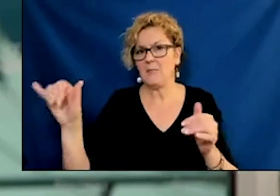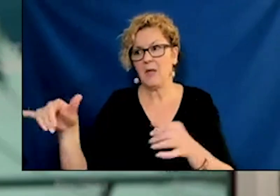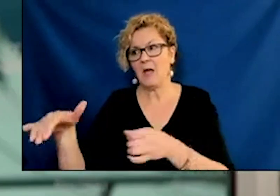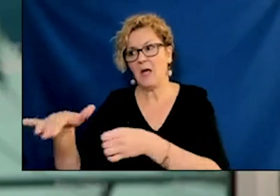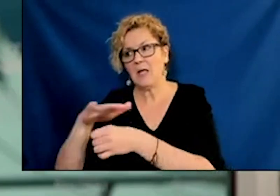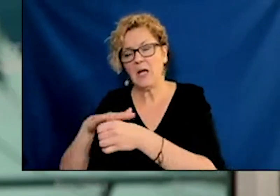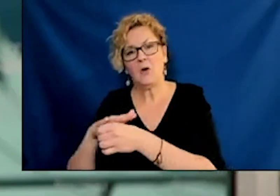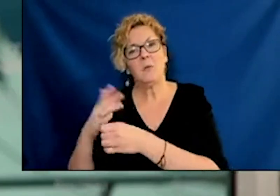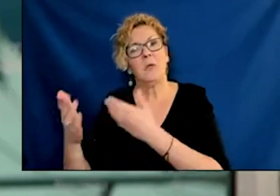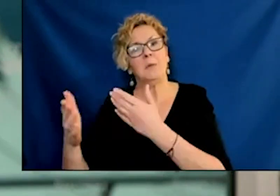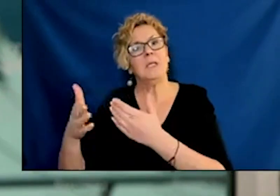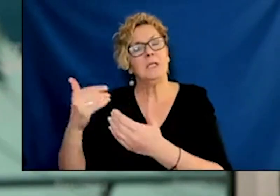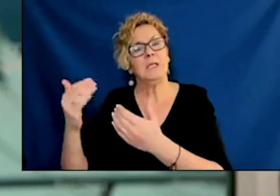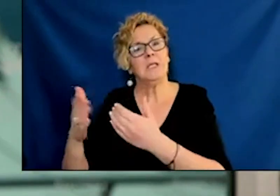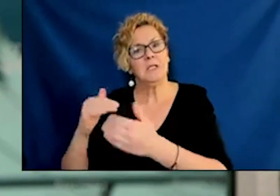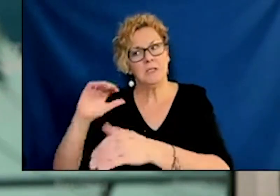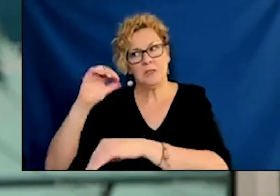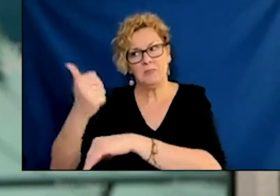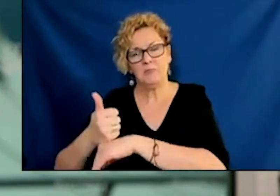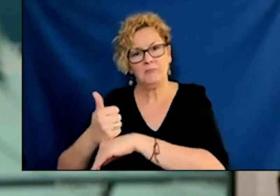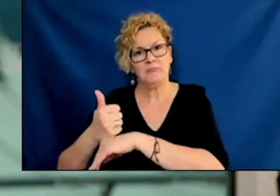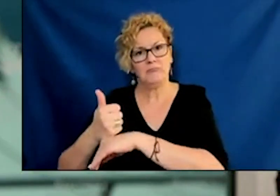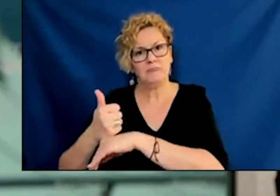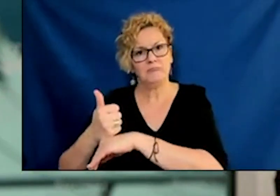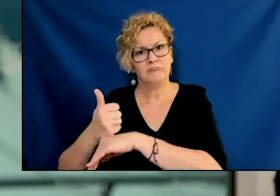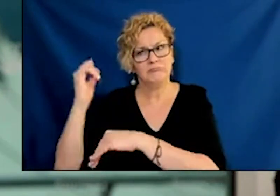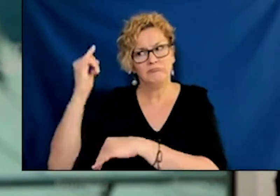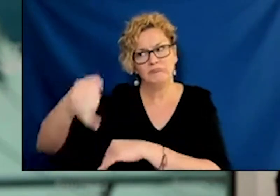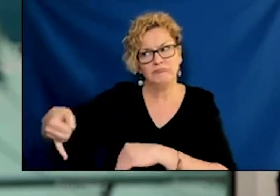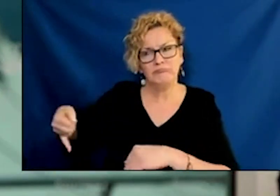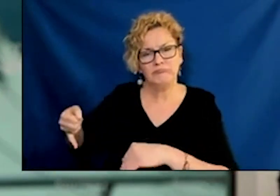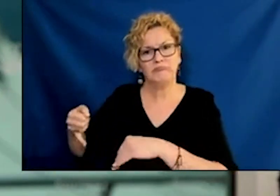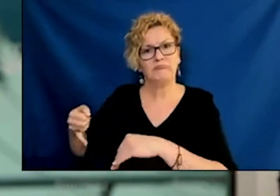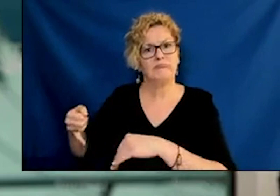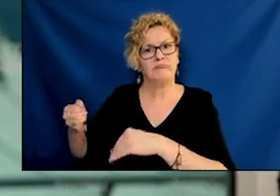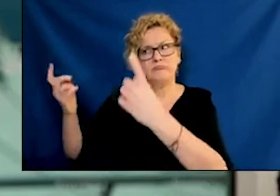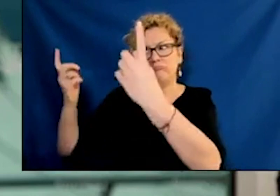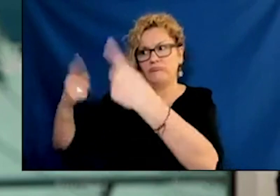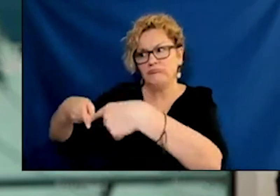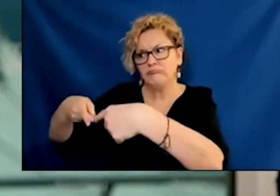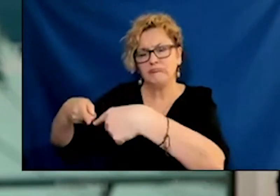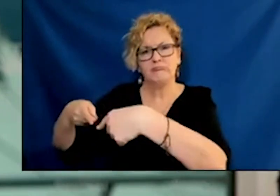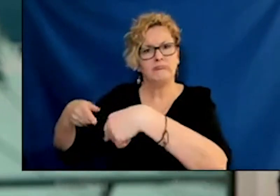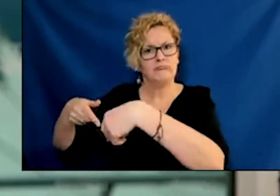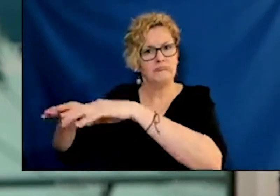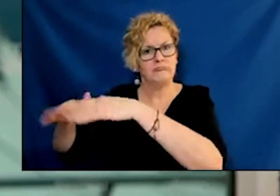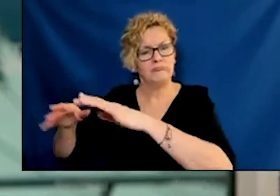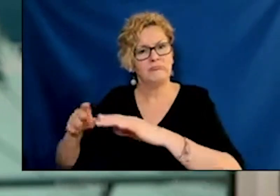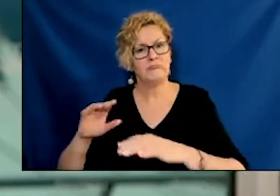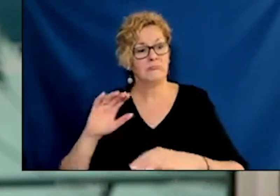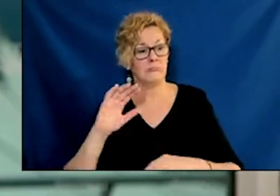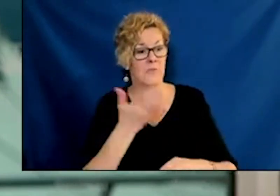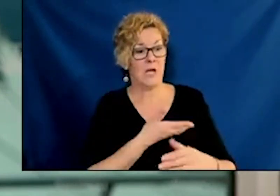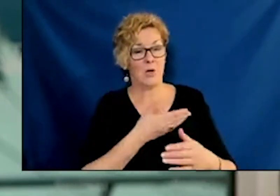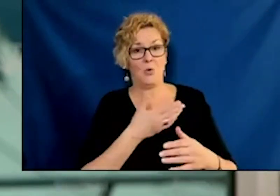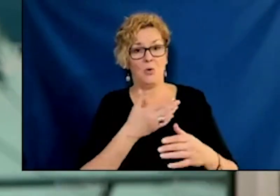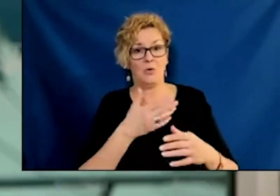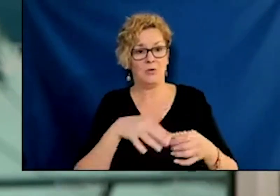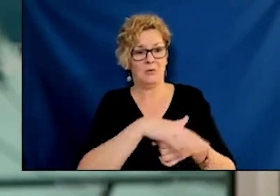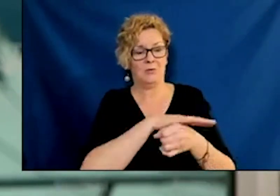letting anybody in, but that again is not realistic in our context. We have so much essential